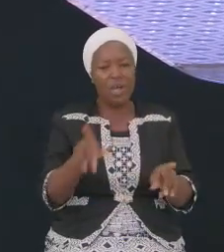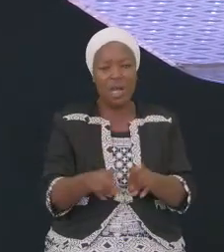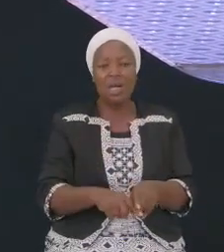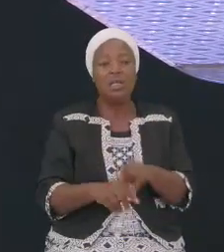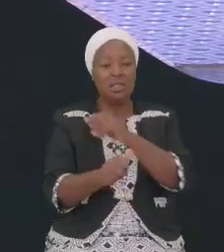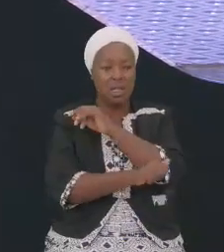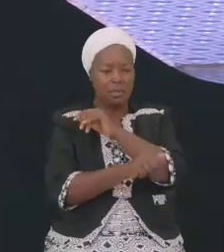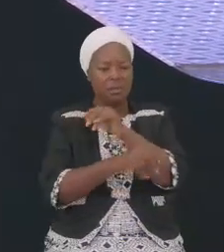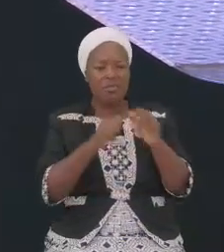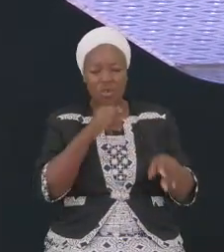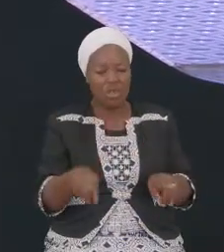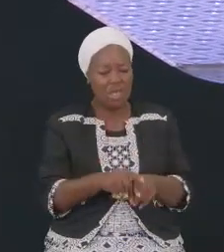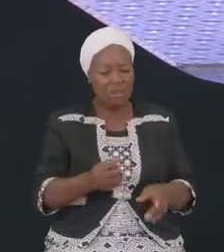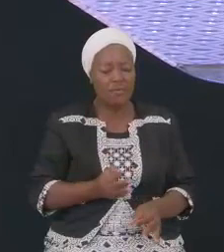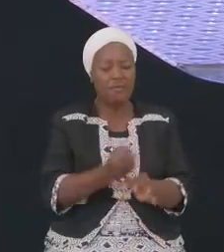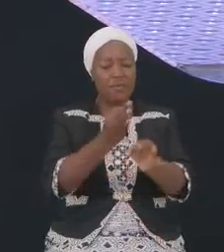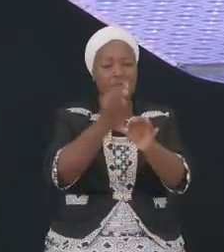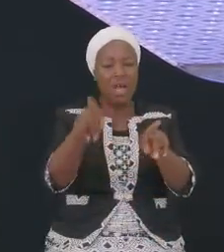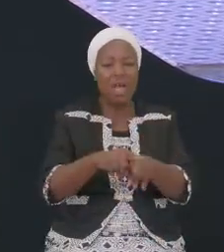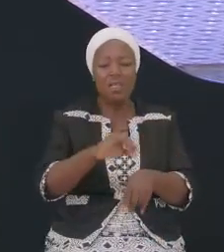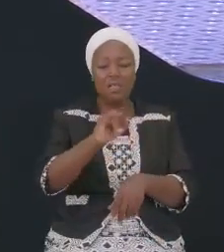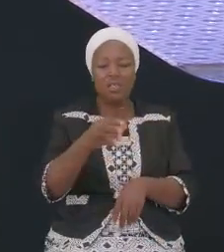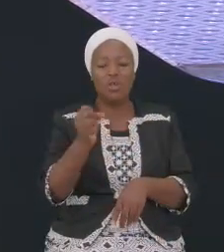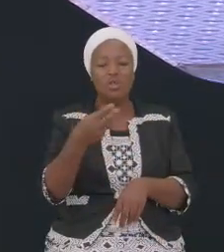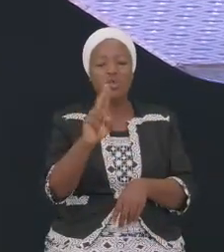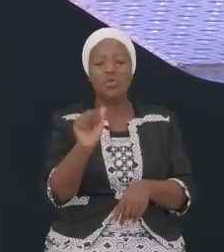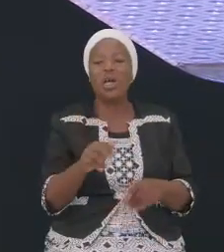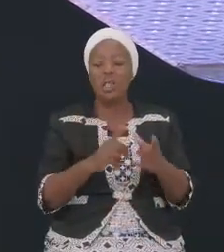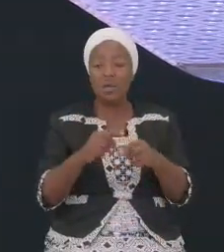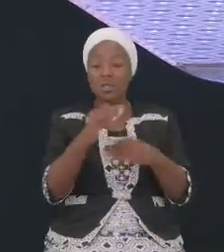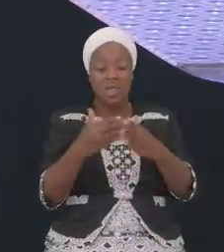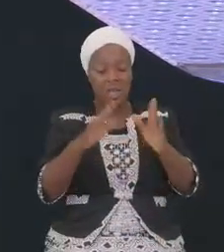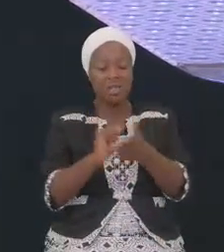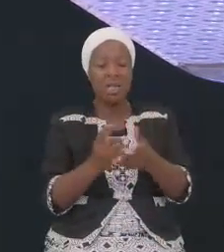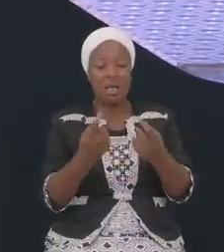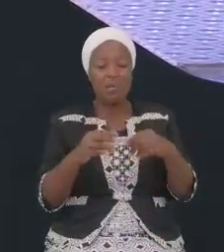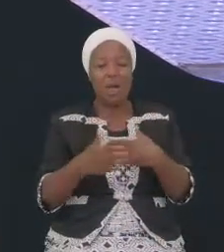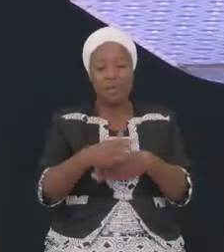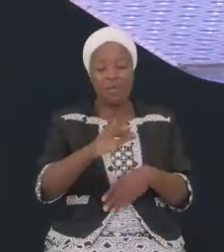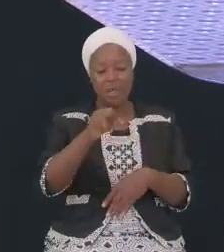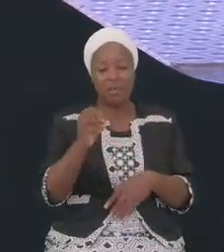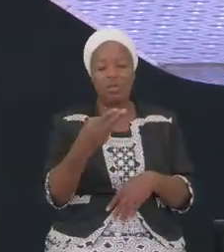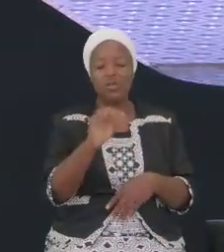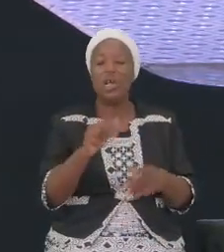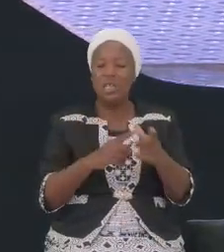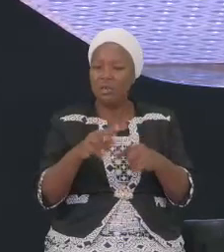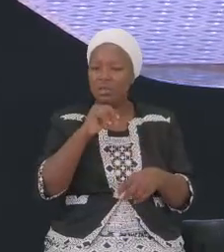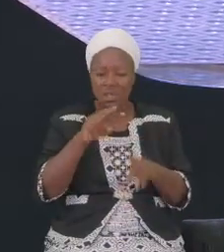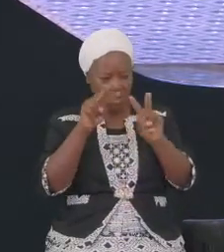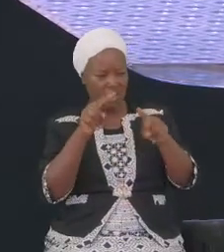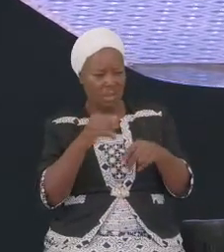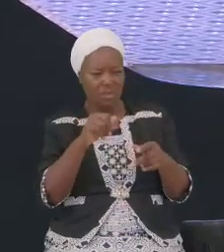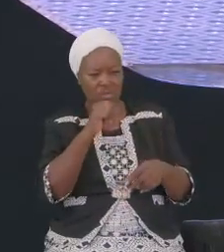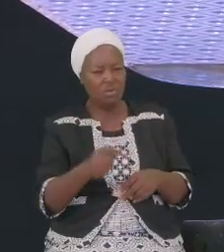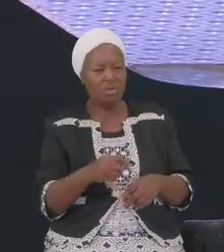not as faithful as Joshua and the leaders that followed after Joshua. He looked at them, they were not so